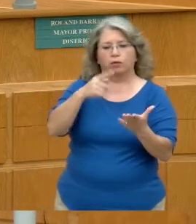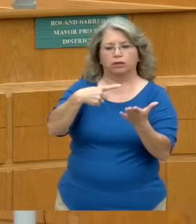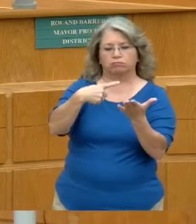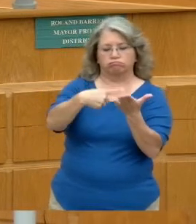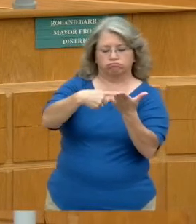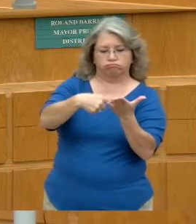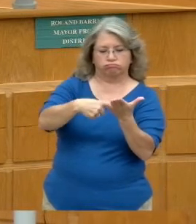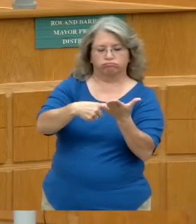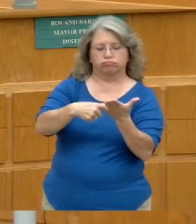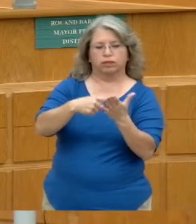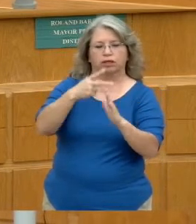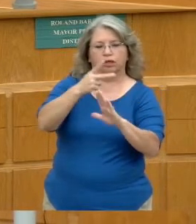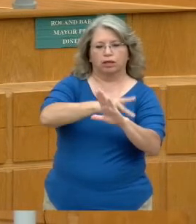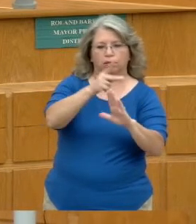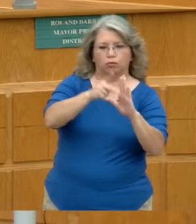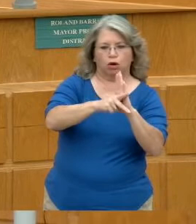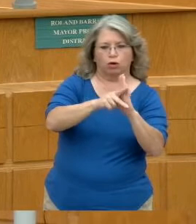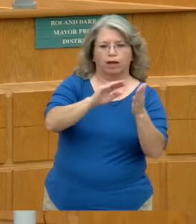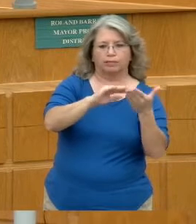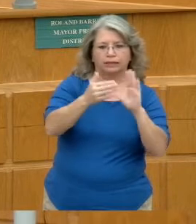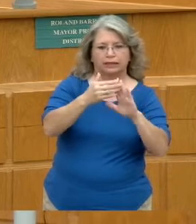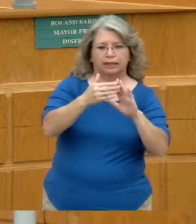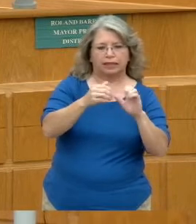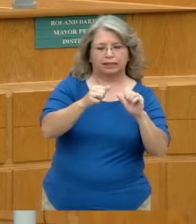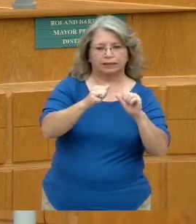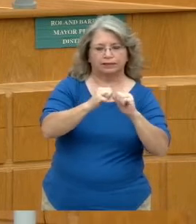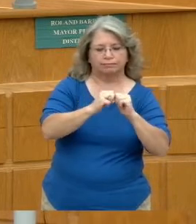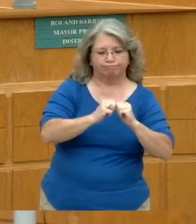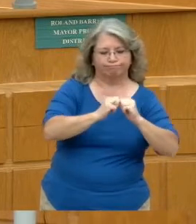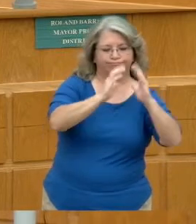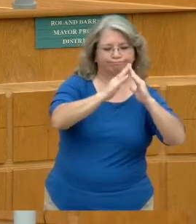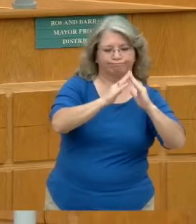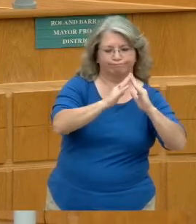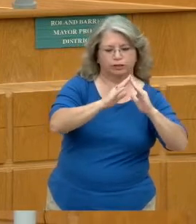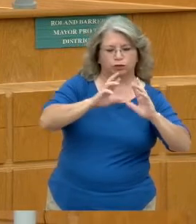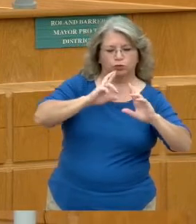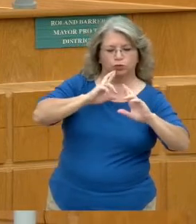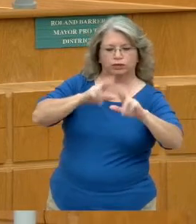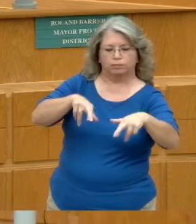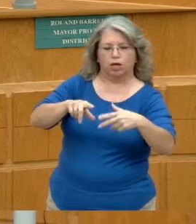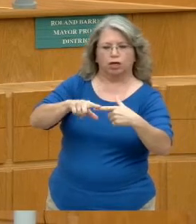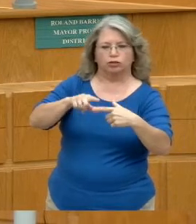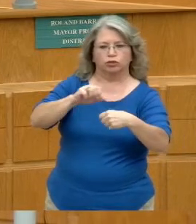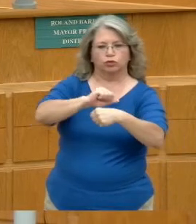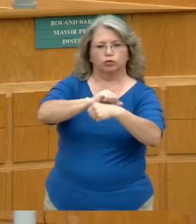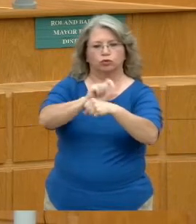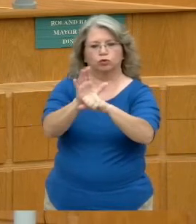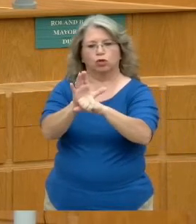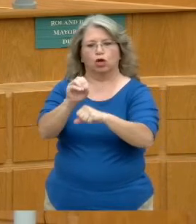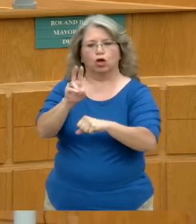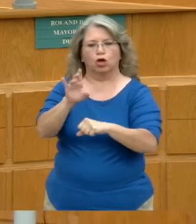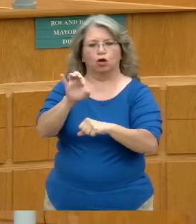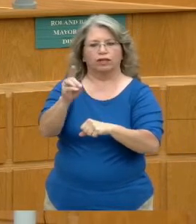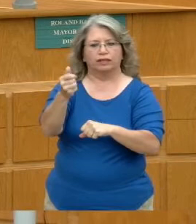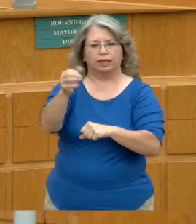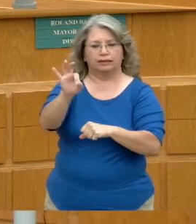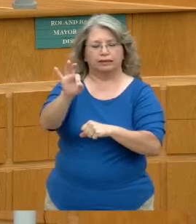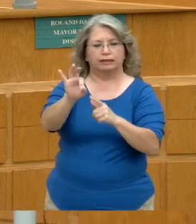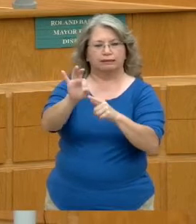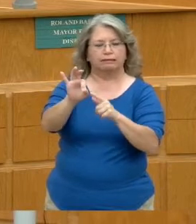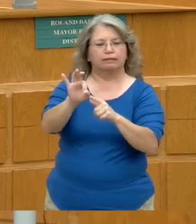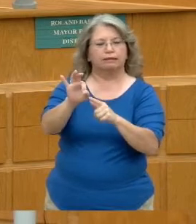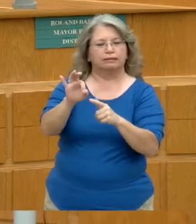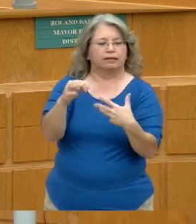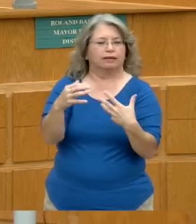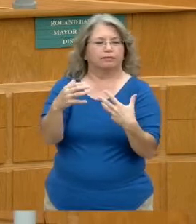an initiative that the city is launching kind of in response to COVID-19. It's a healthy, fun, and free